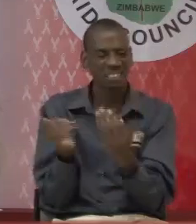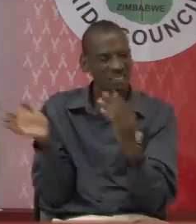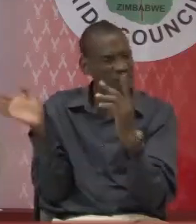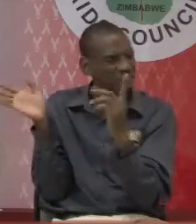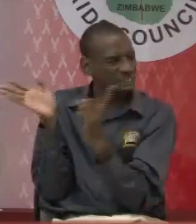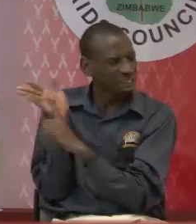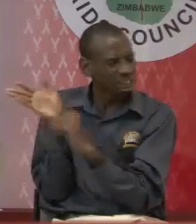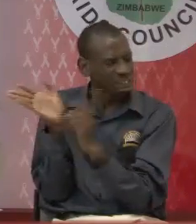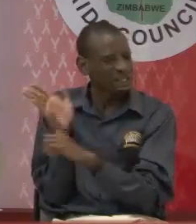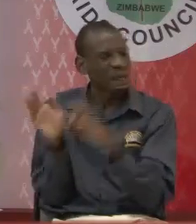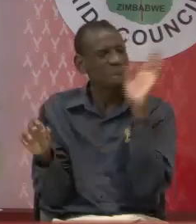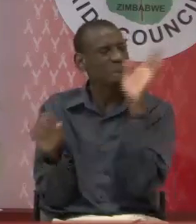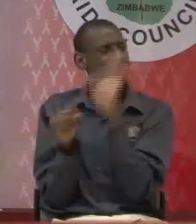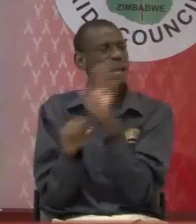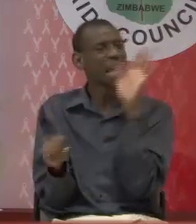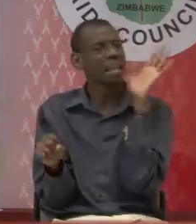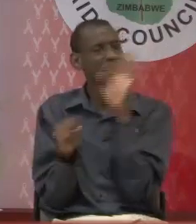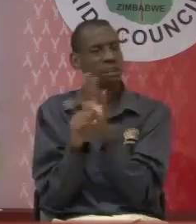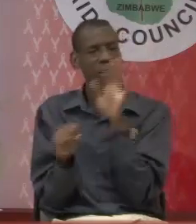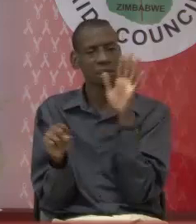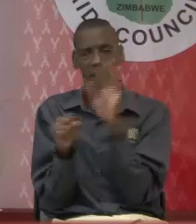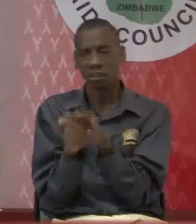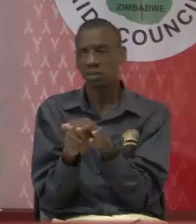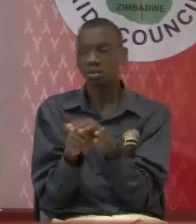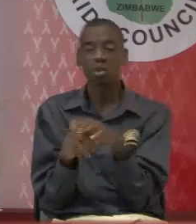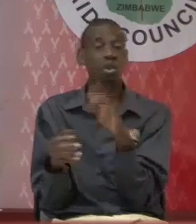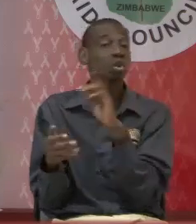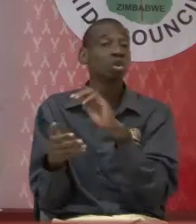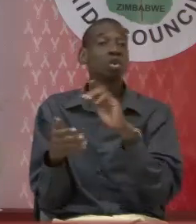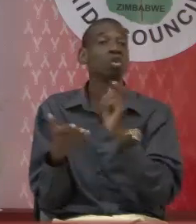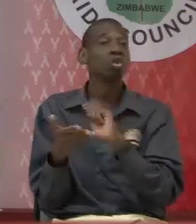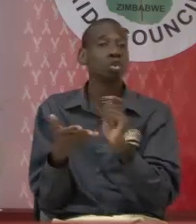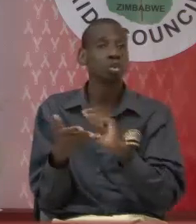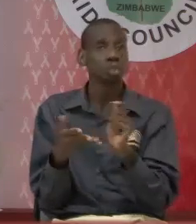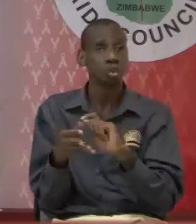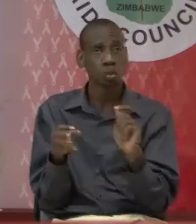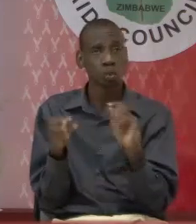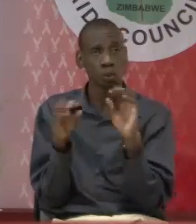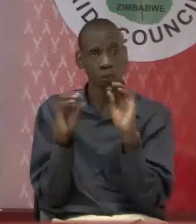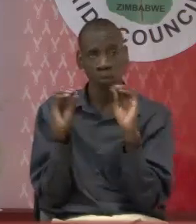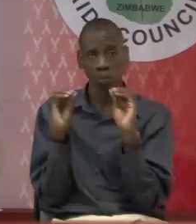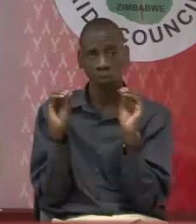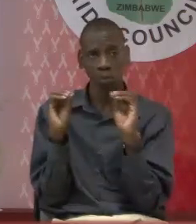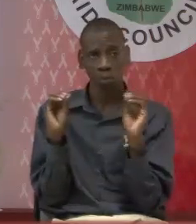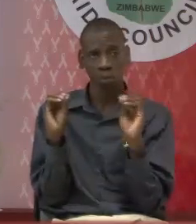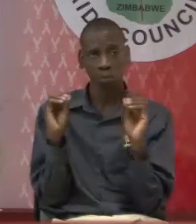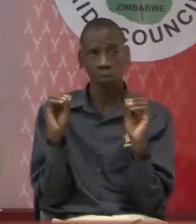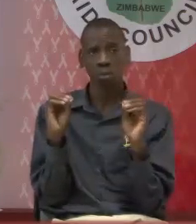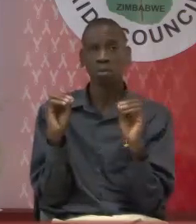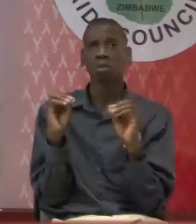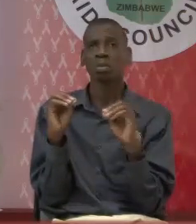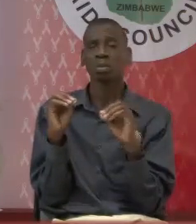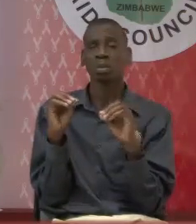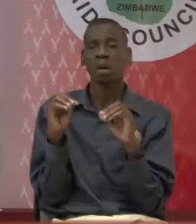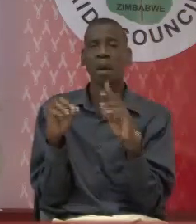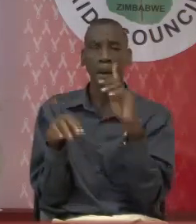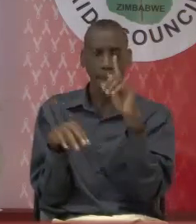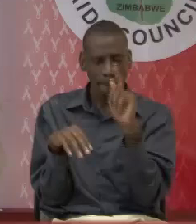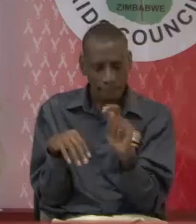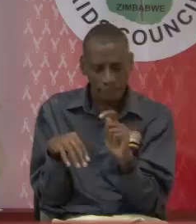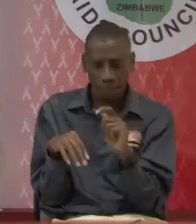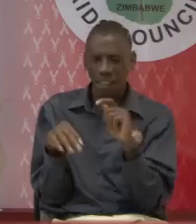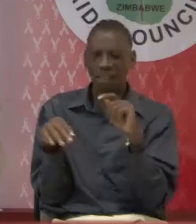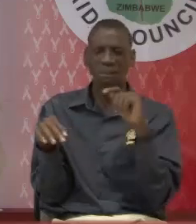vakawandisa. Nenyaya yekuti vakanga vasingaende kuchikoro, hakuna zvimwe futi zvavaikwanisa kuita kunze kwekuswera vachiita sei,